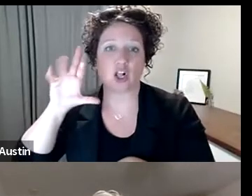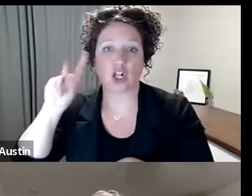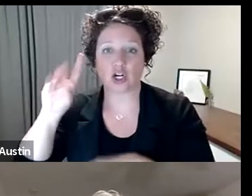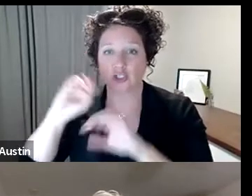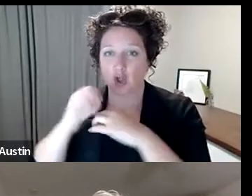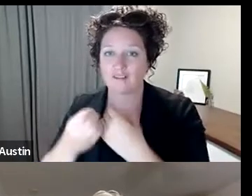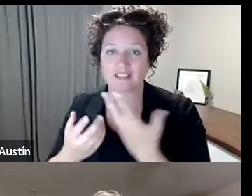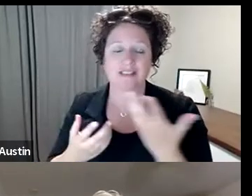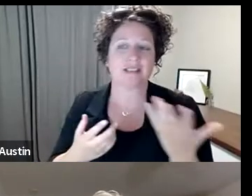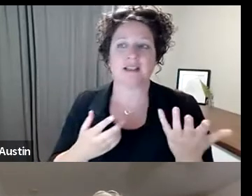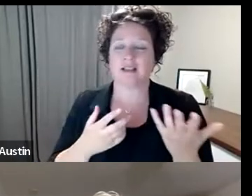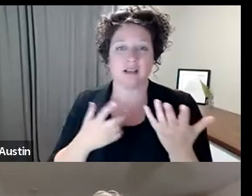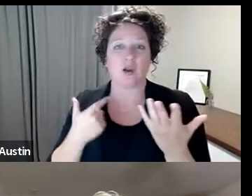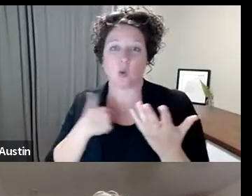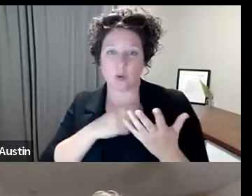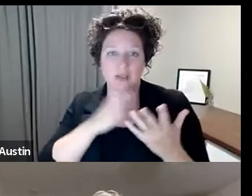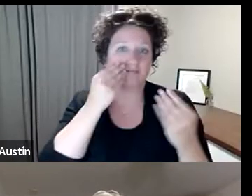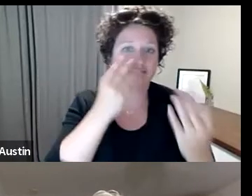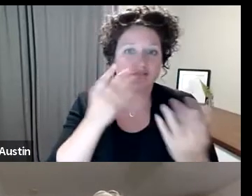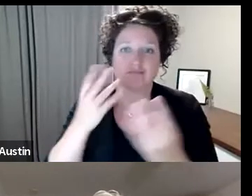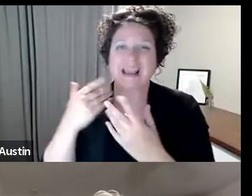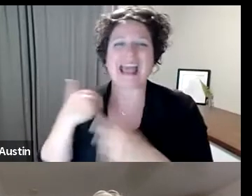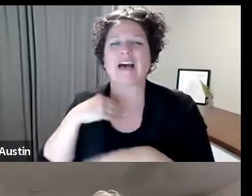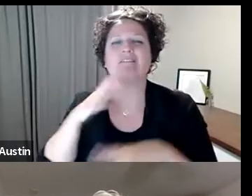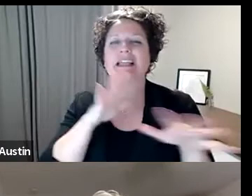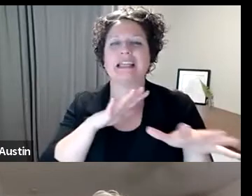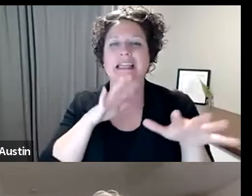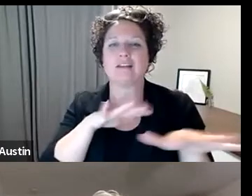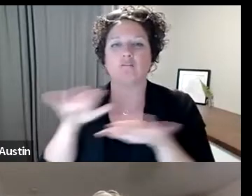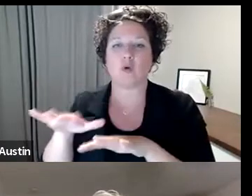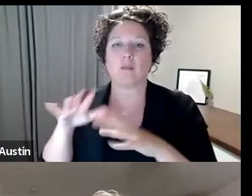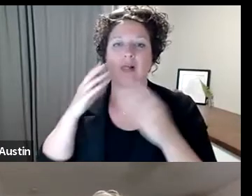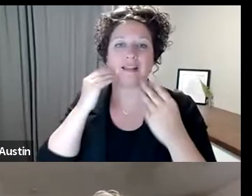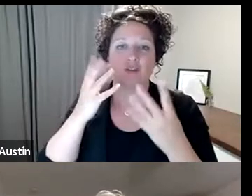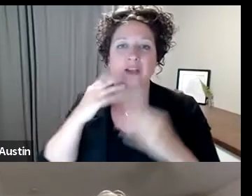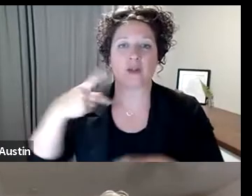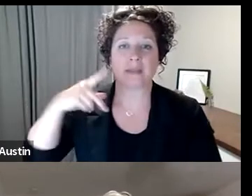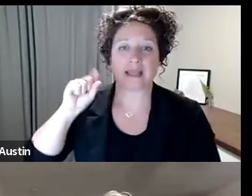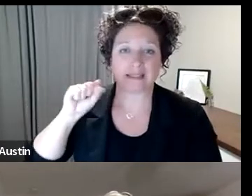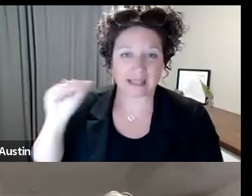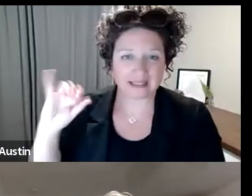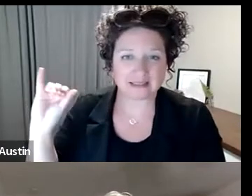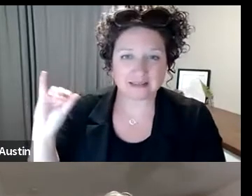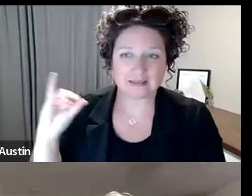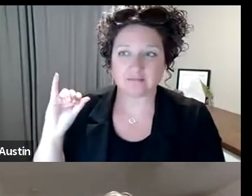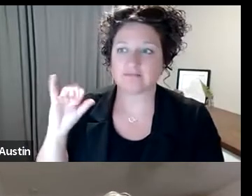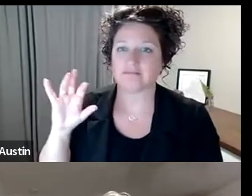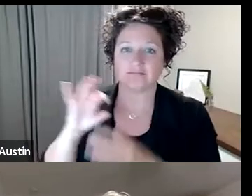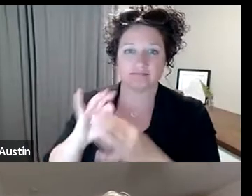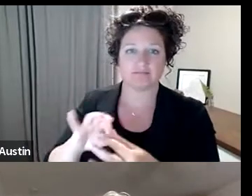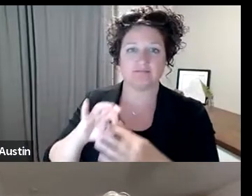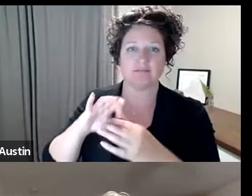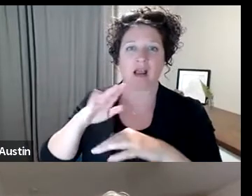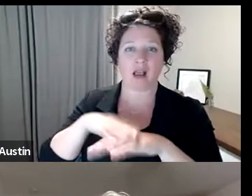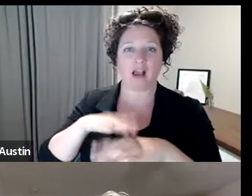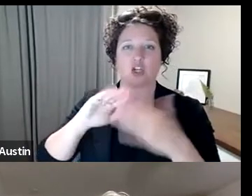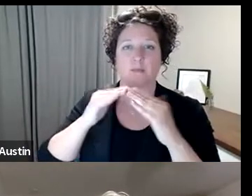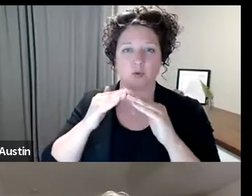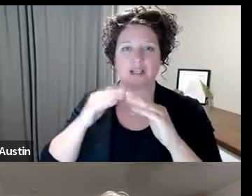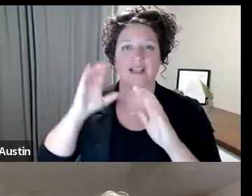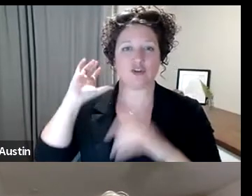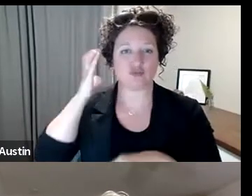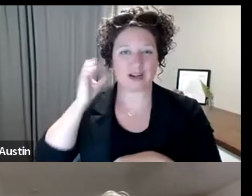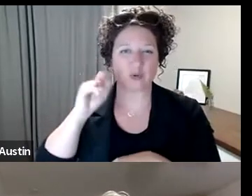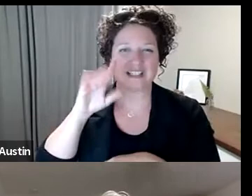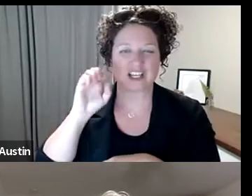know, we air informal PSAs, or excuse me, informational PSAs on community radio stations around the state in